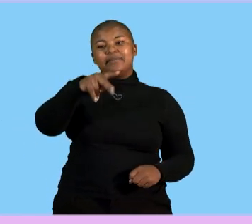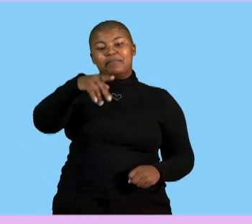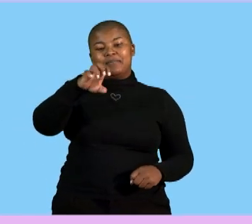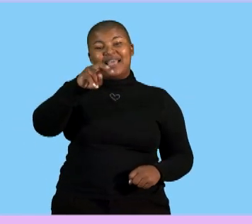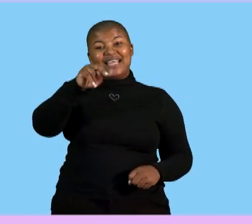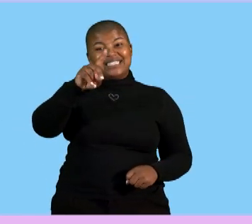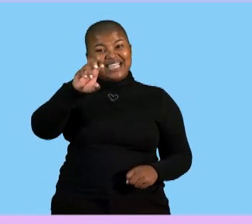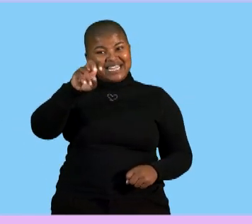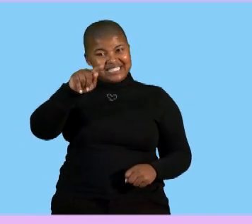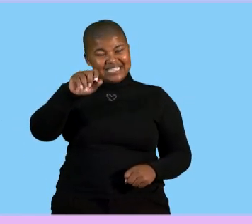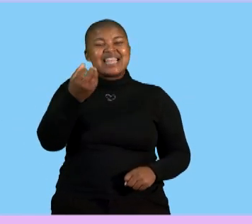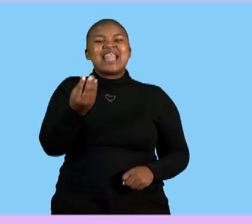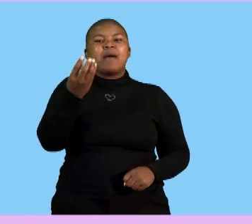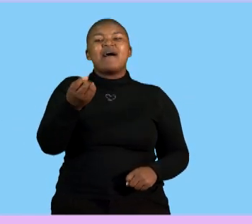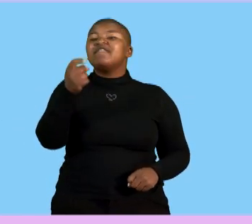is the number